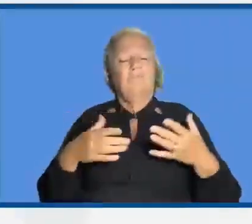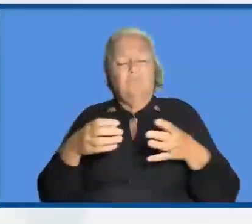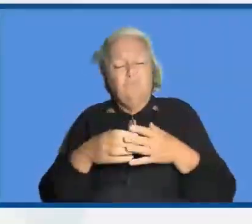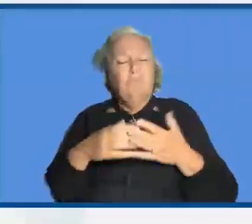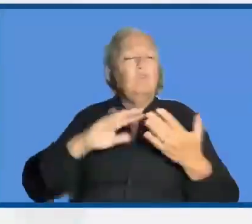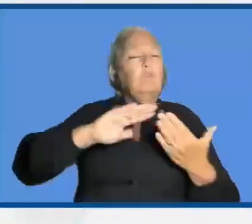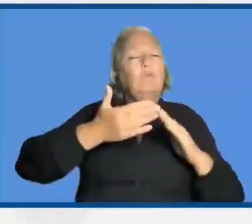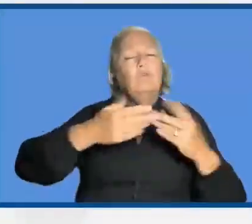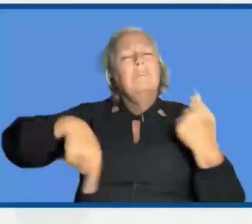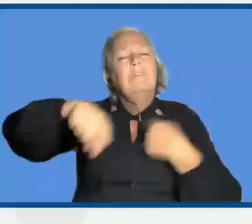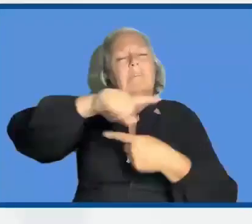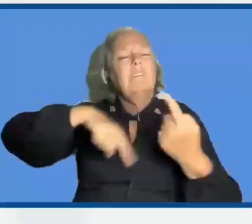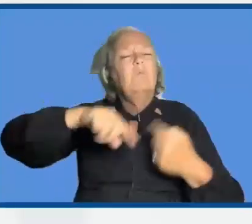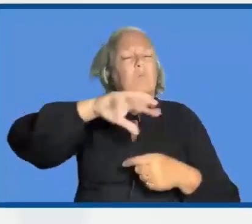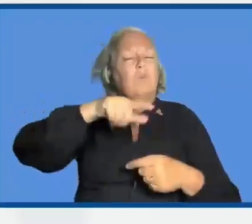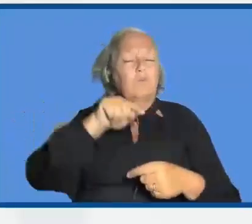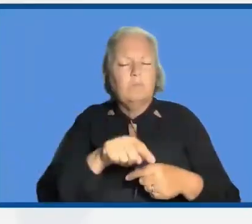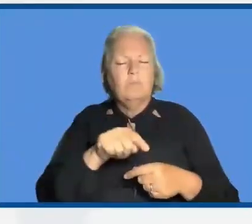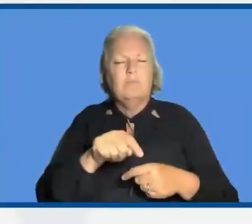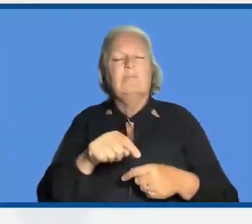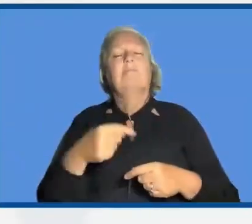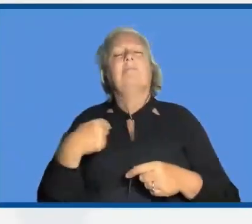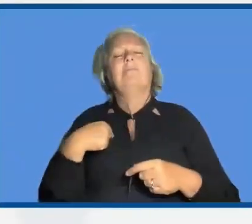also decided to make different steps.